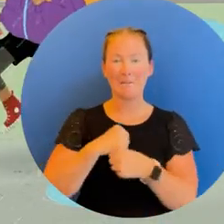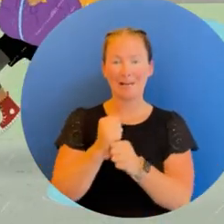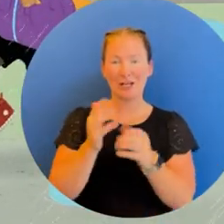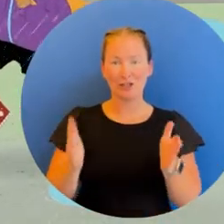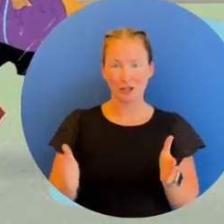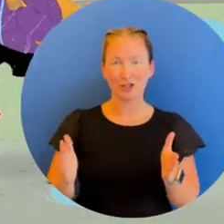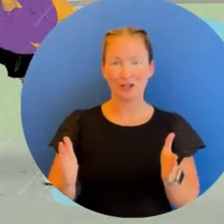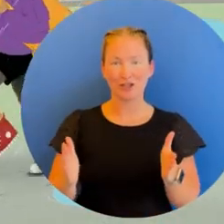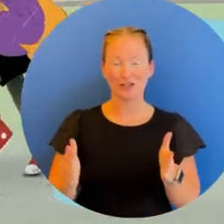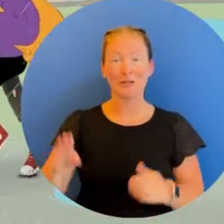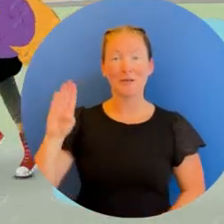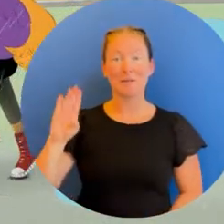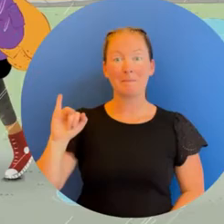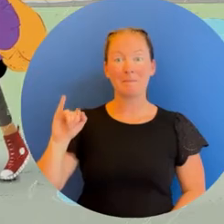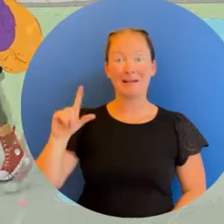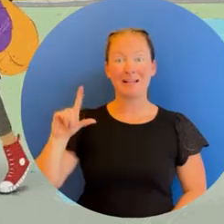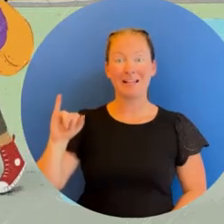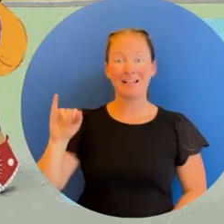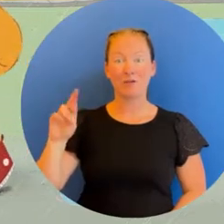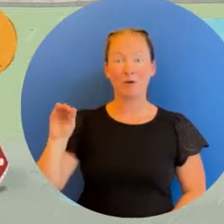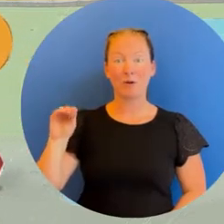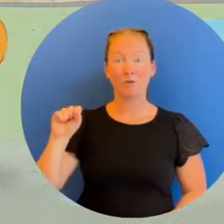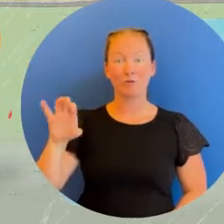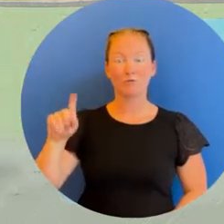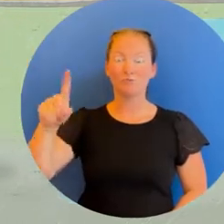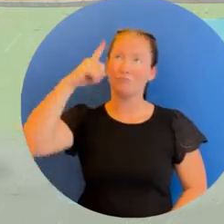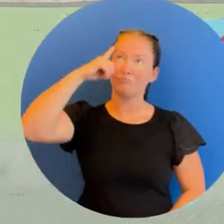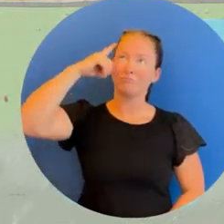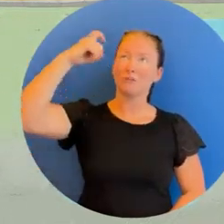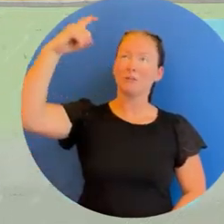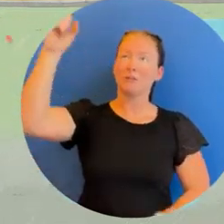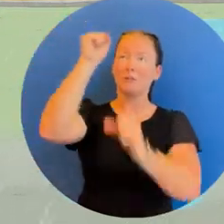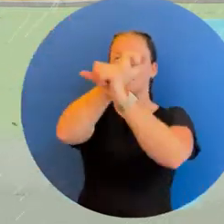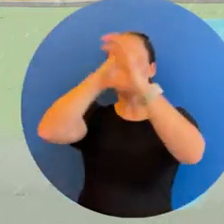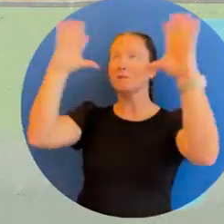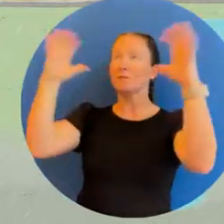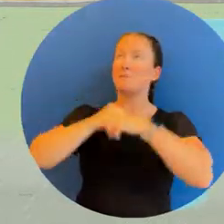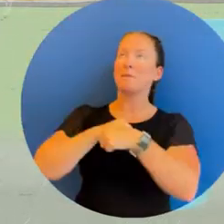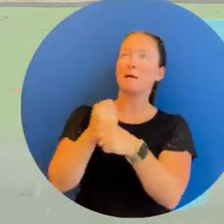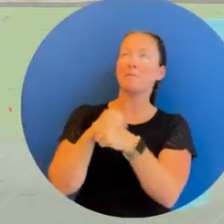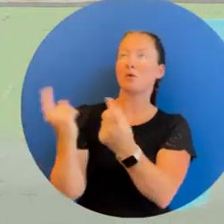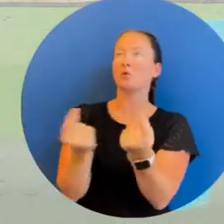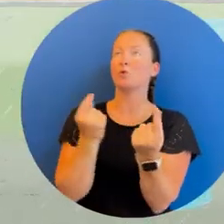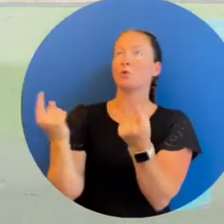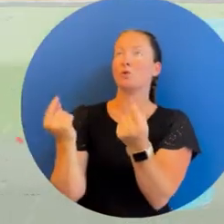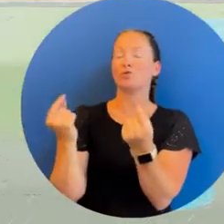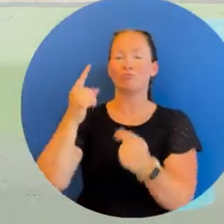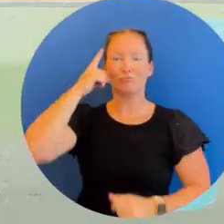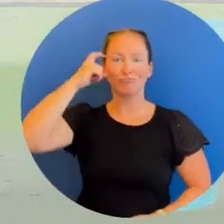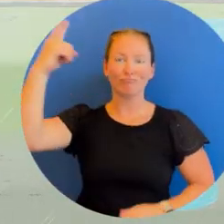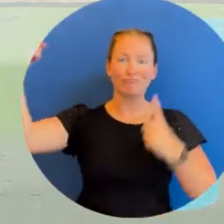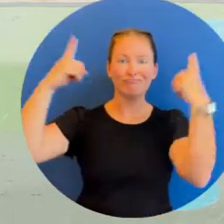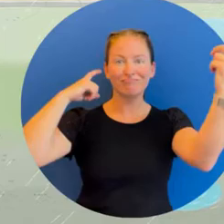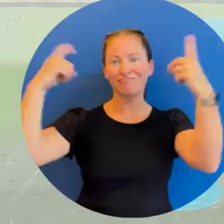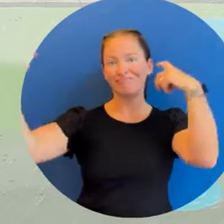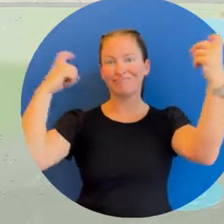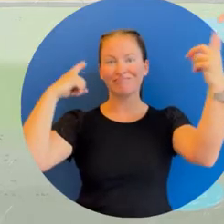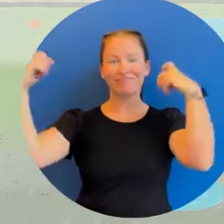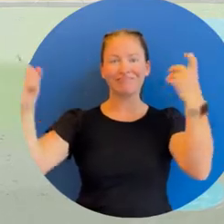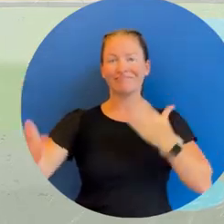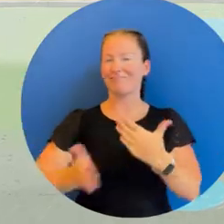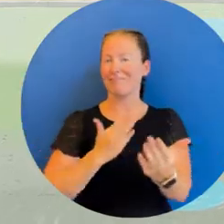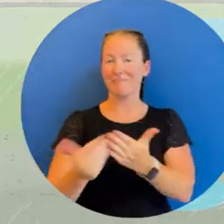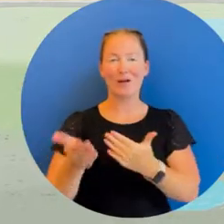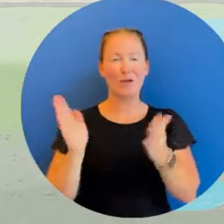about a young maker. This Billy Rose dreamed of where making might take her. She daydreamed all